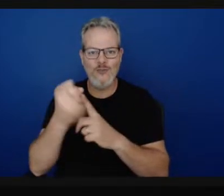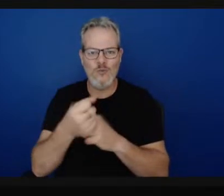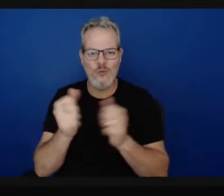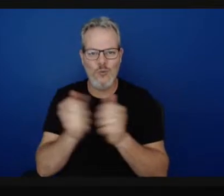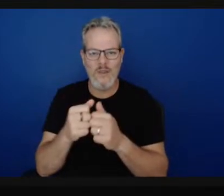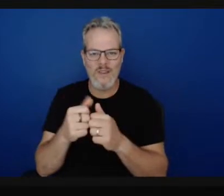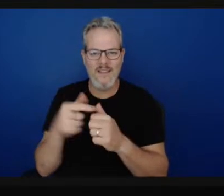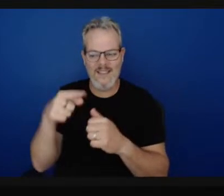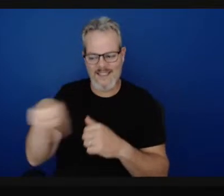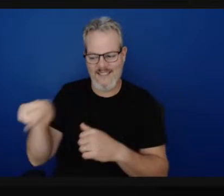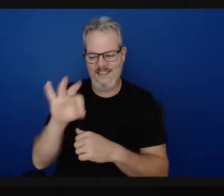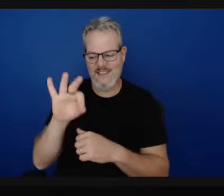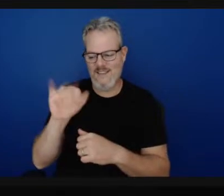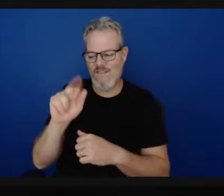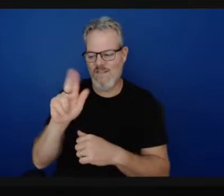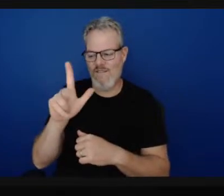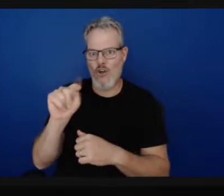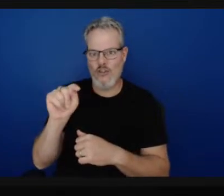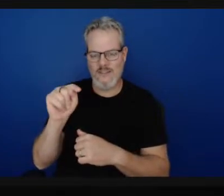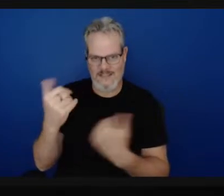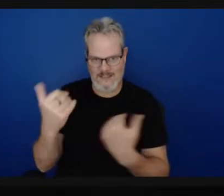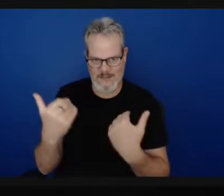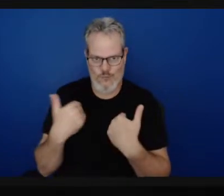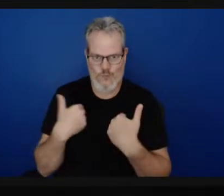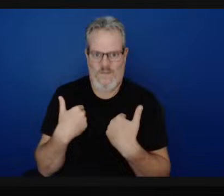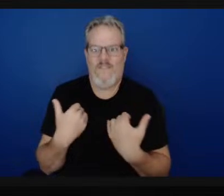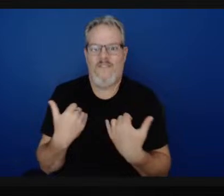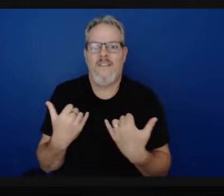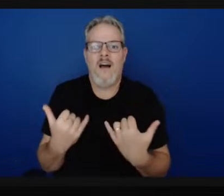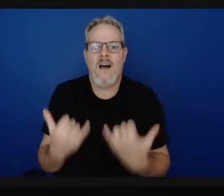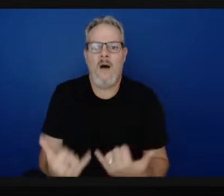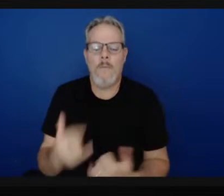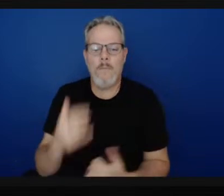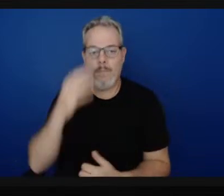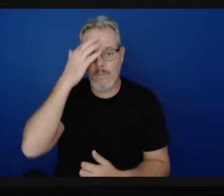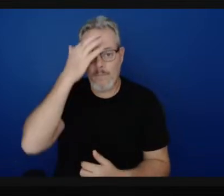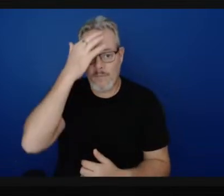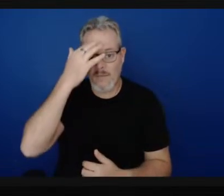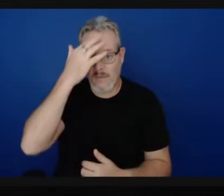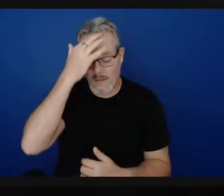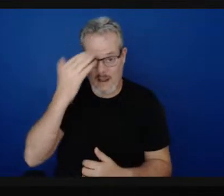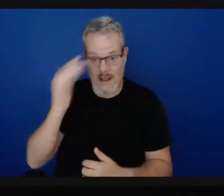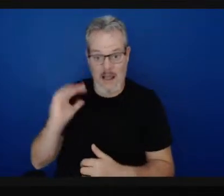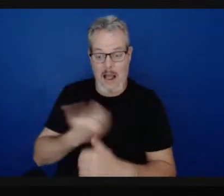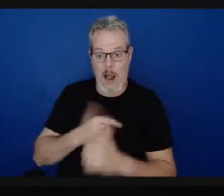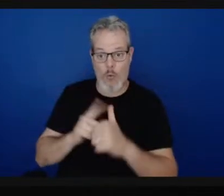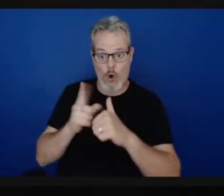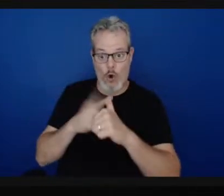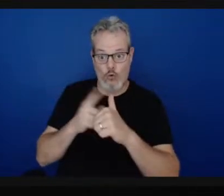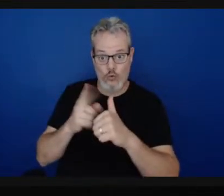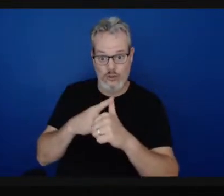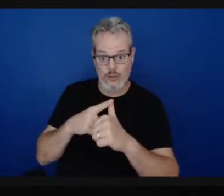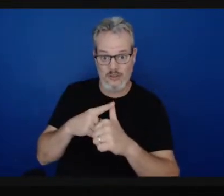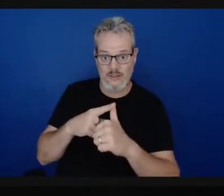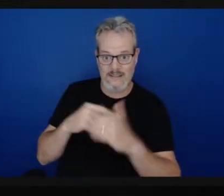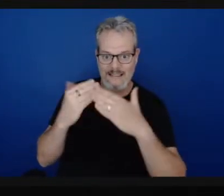back to, let me find the right one here, our original tectonic